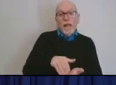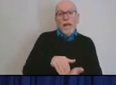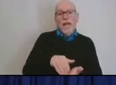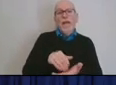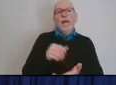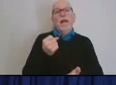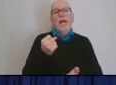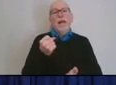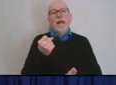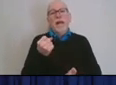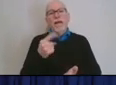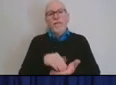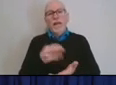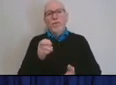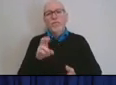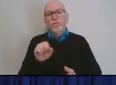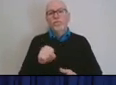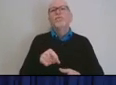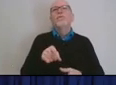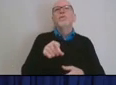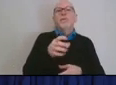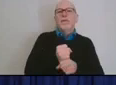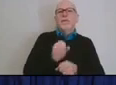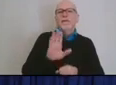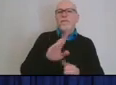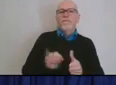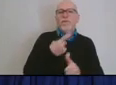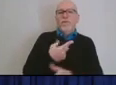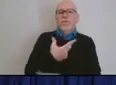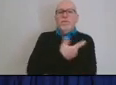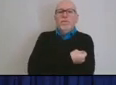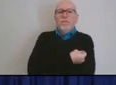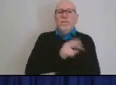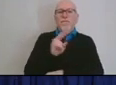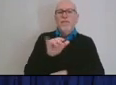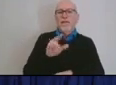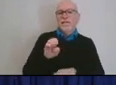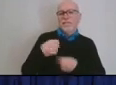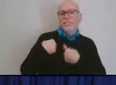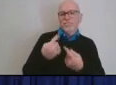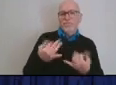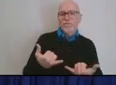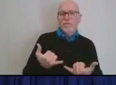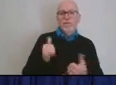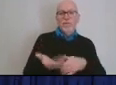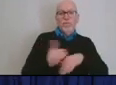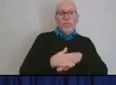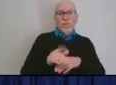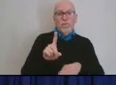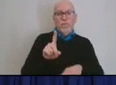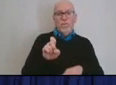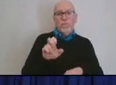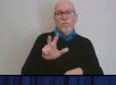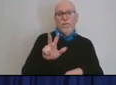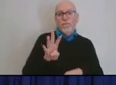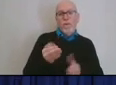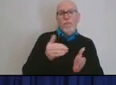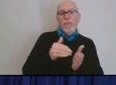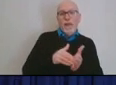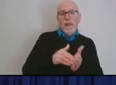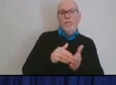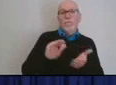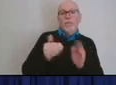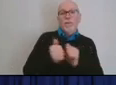11,000 Hoosiers have received their first dose of vaccine as of today. That's an increase of 134,000 from last